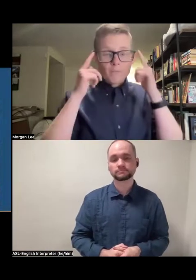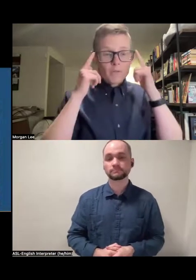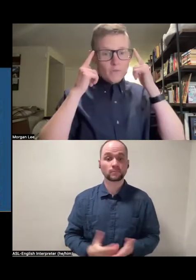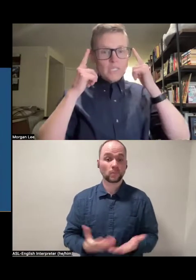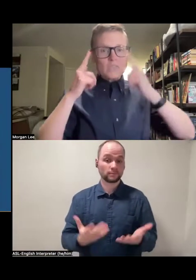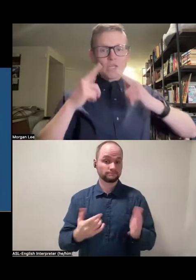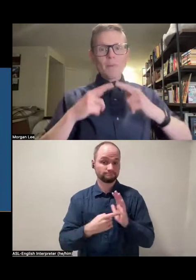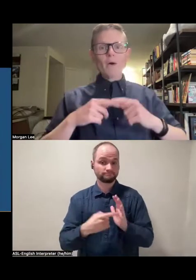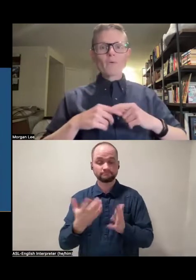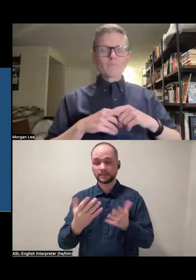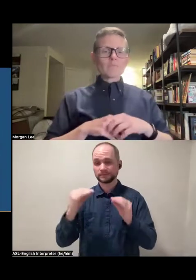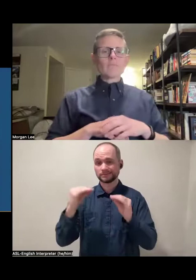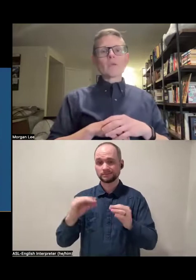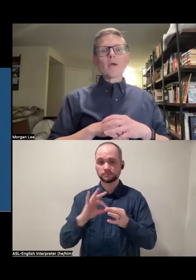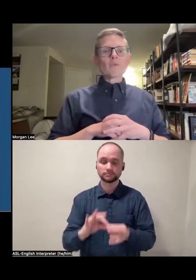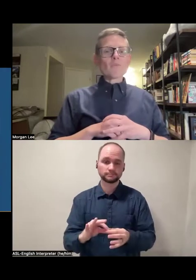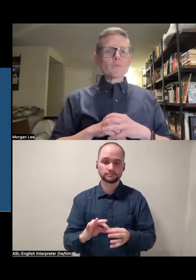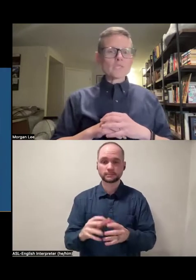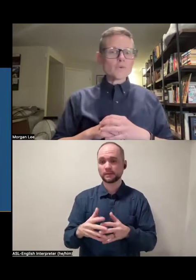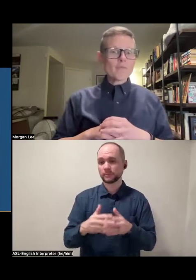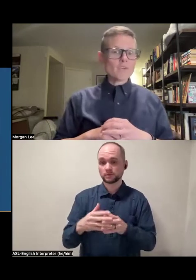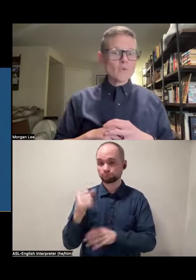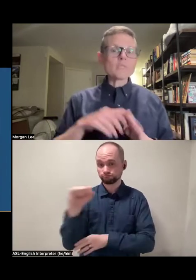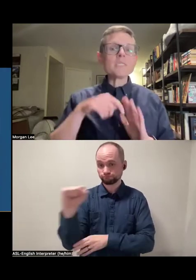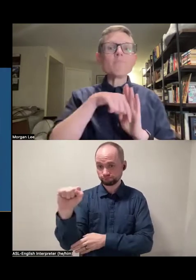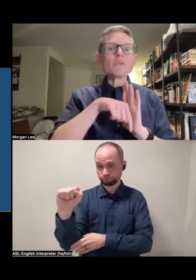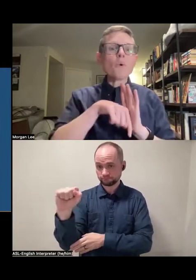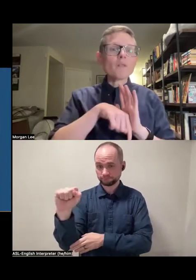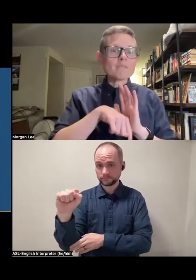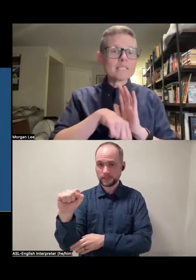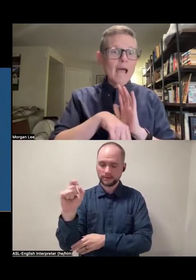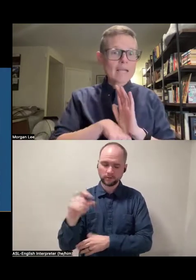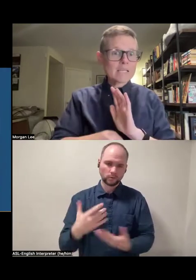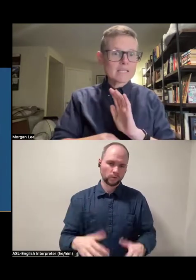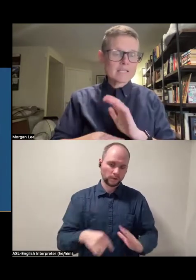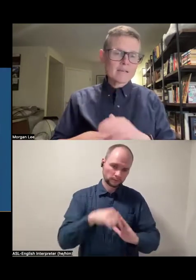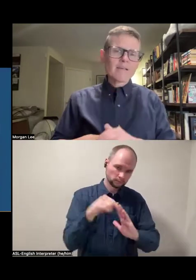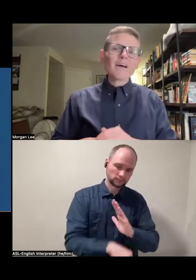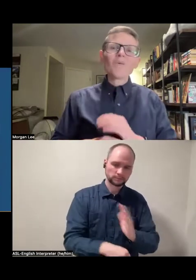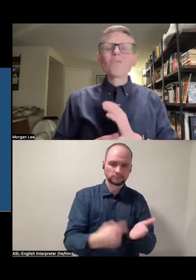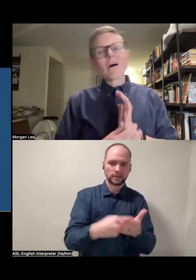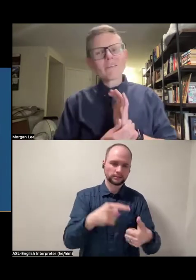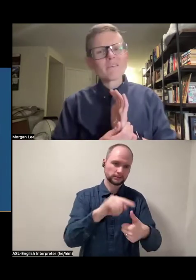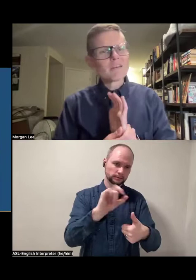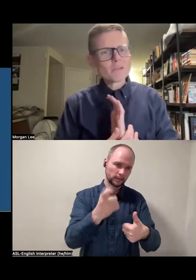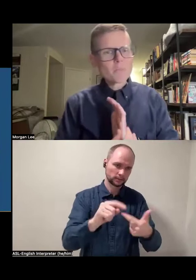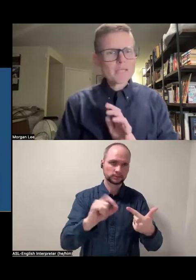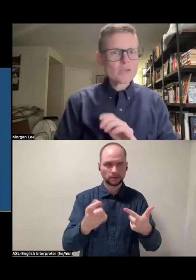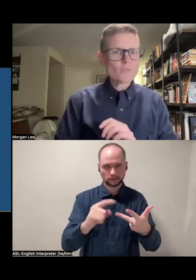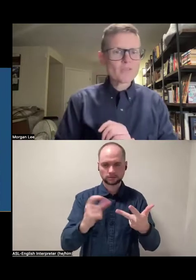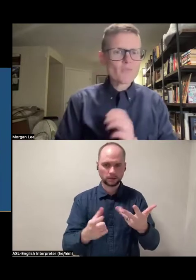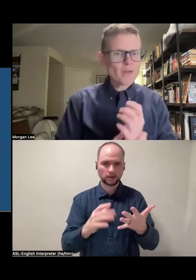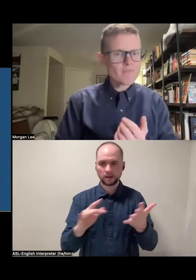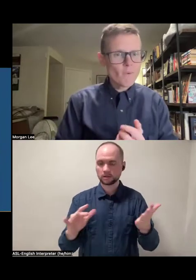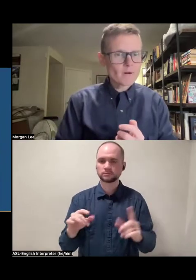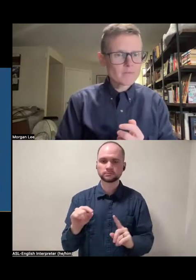Or for example, if you're teaching about the American Revolution and you have to go deep into all of these taxes, well, it all depends